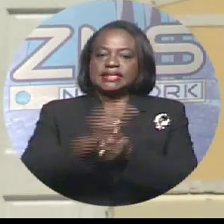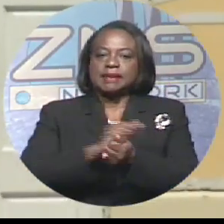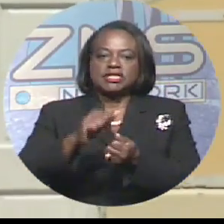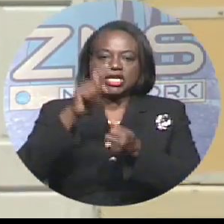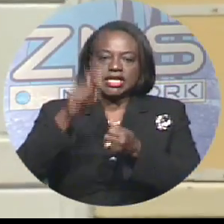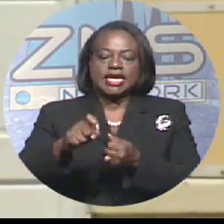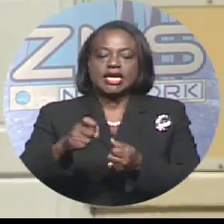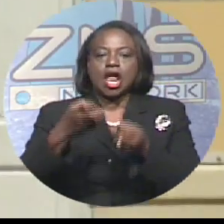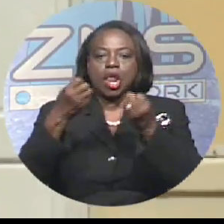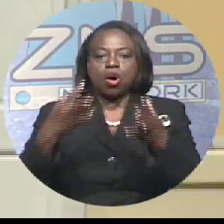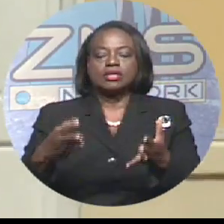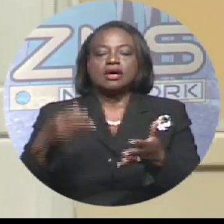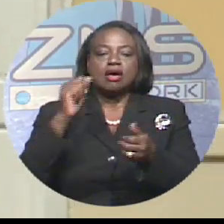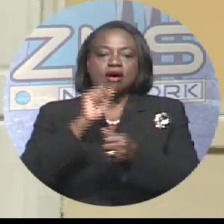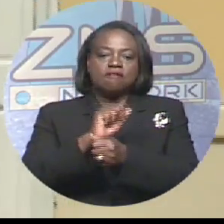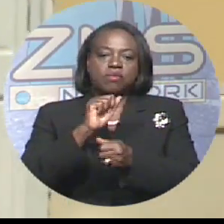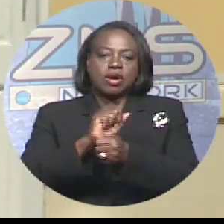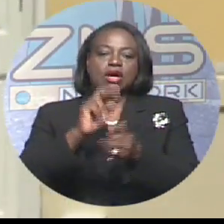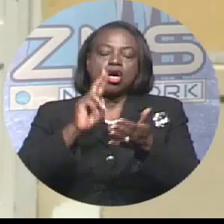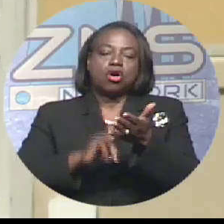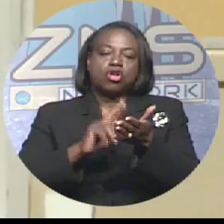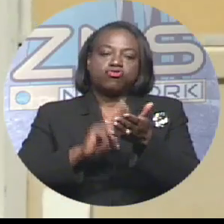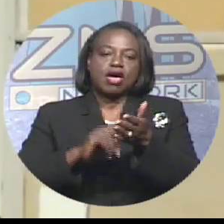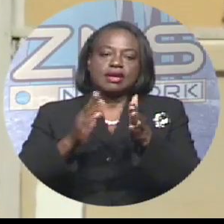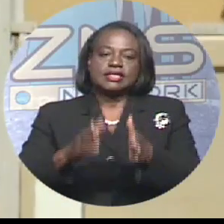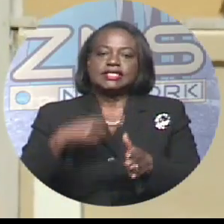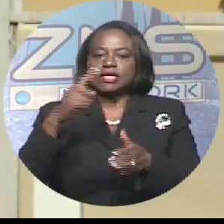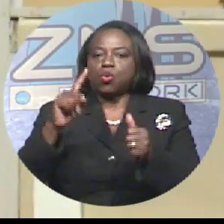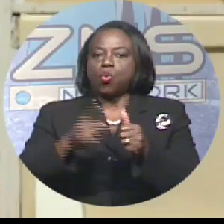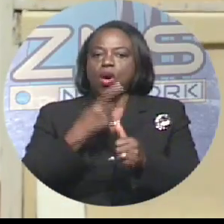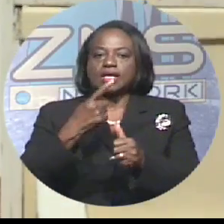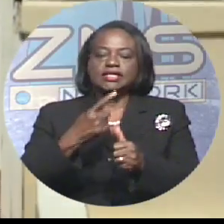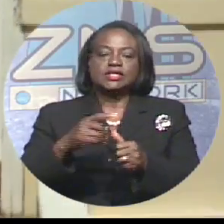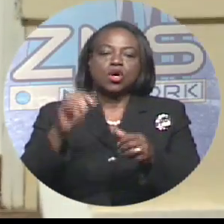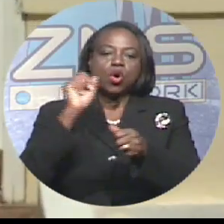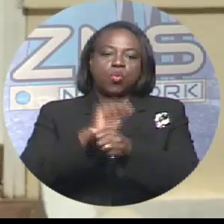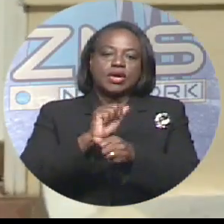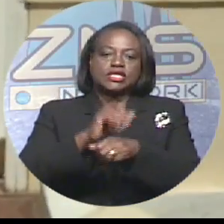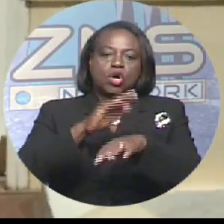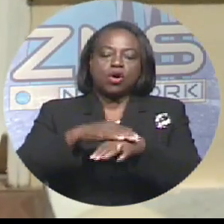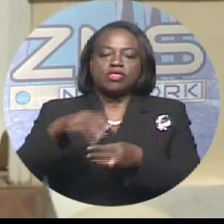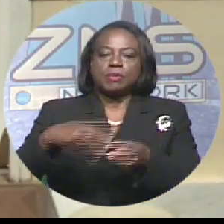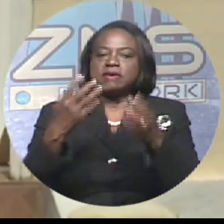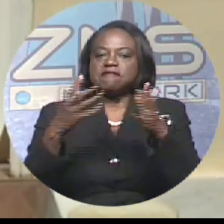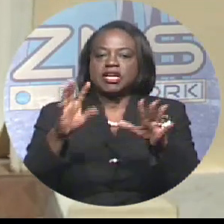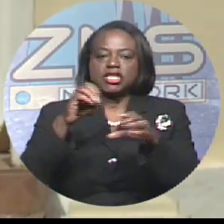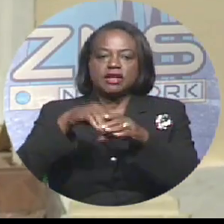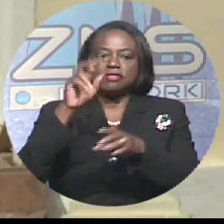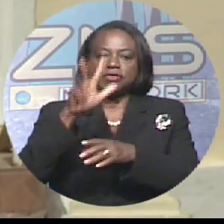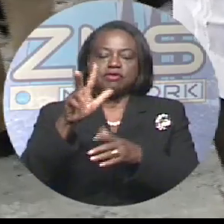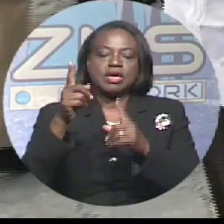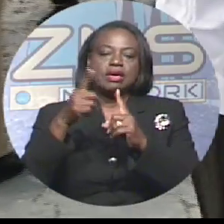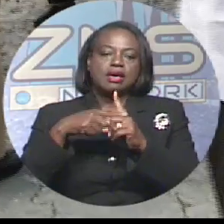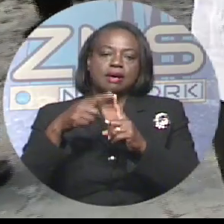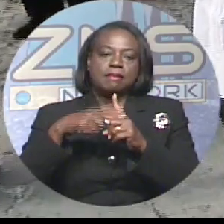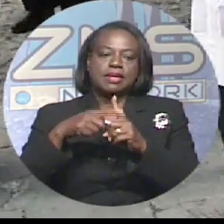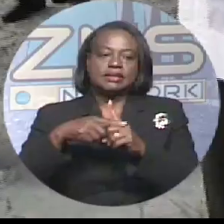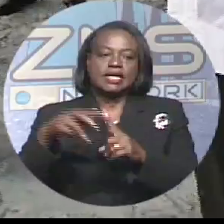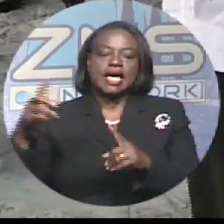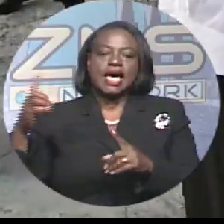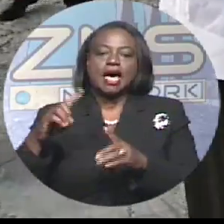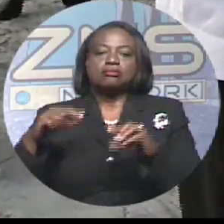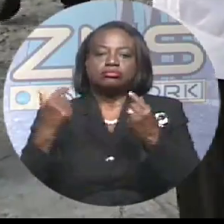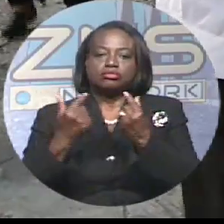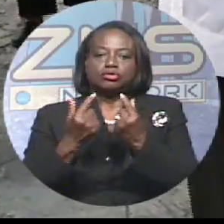work. Contractors anticipate once work gets underway, they will be completed within 3 months. A delegation including Member